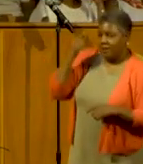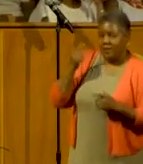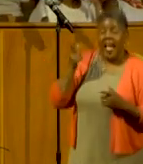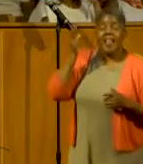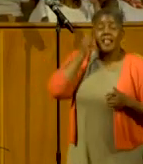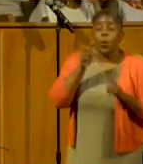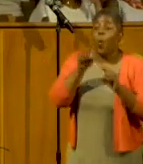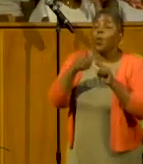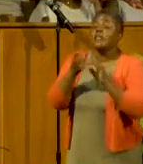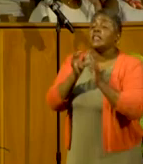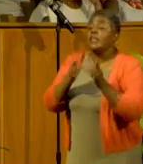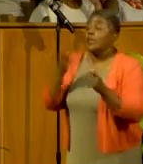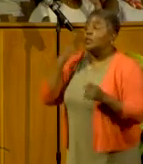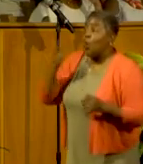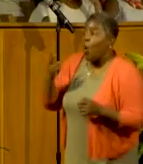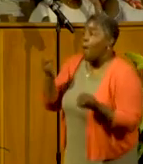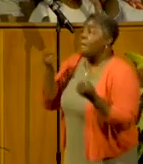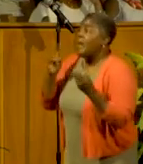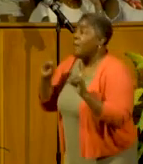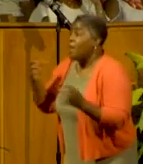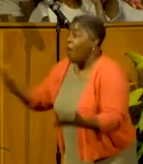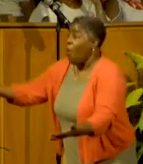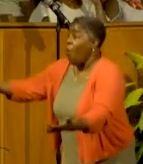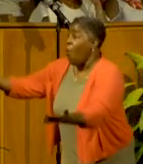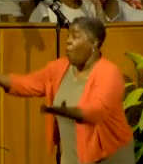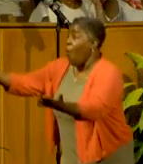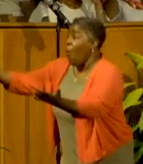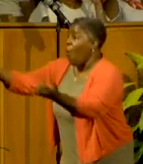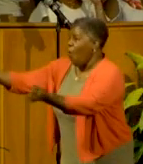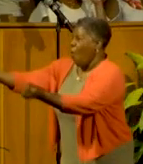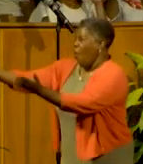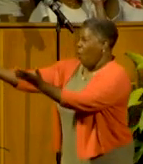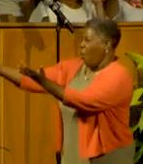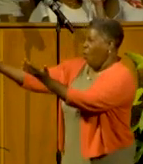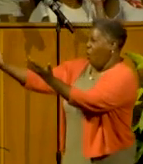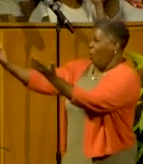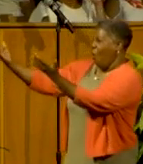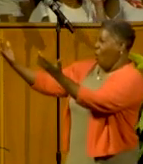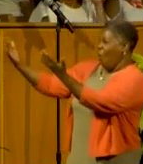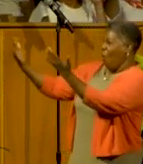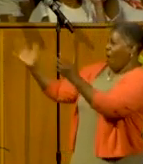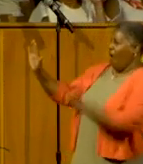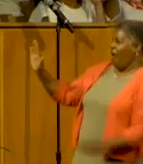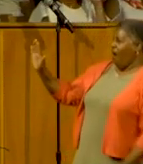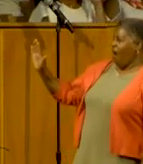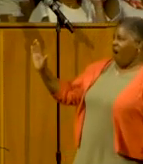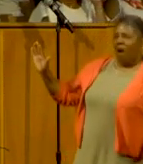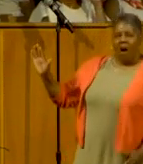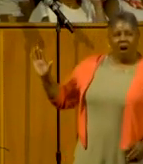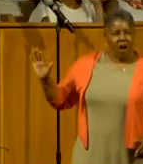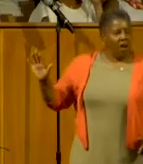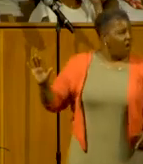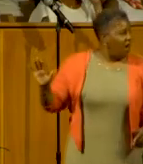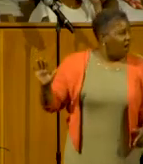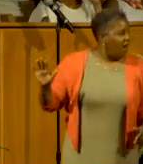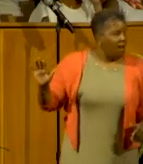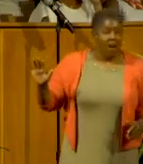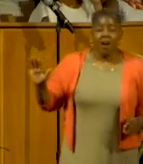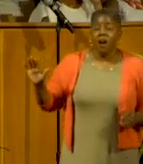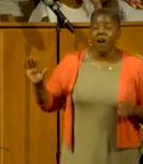Listen, when Jesus saw that a curious crowd of folk were coming, and it was growing by the